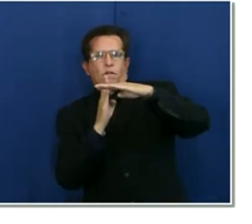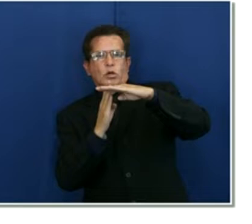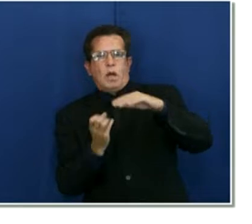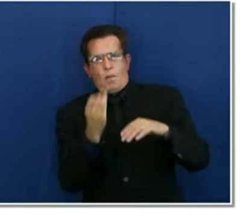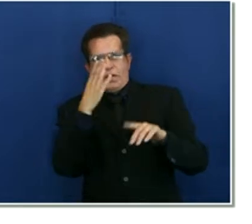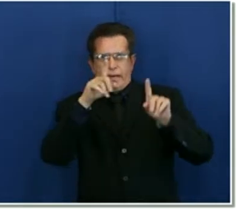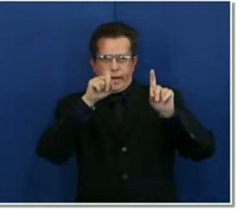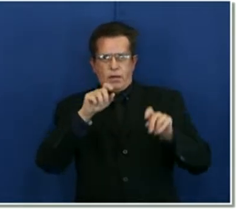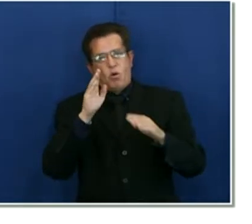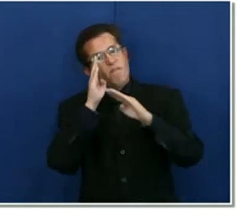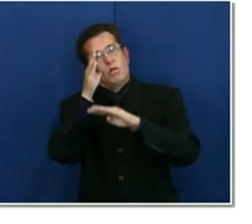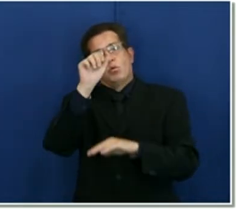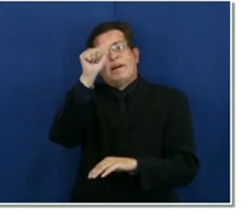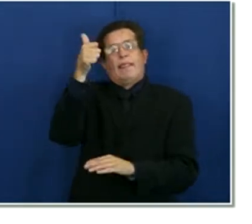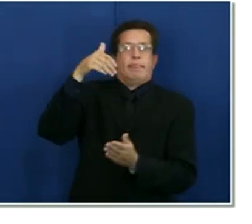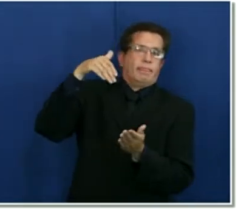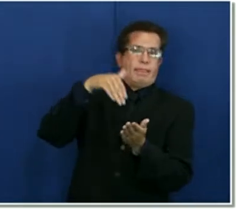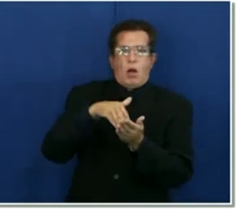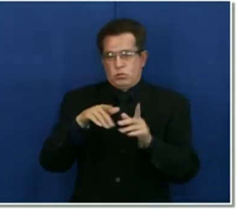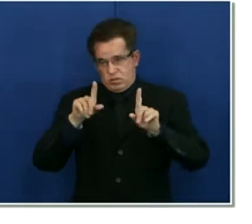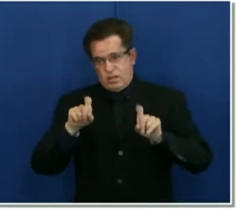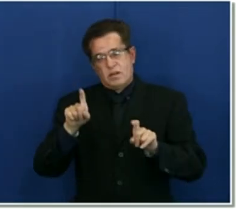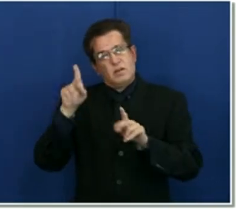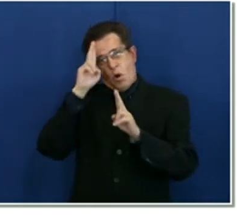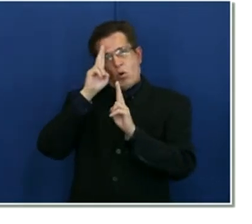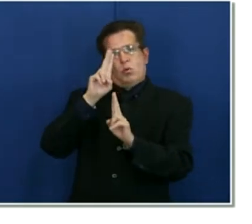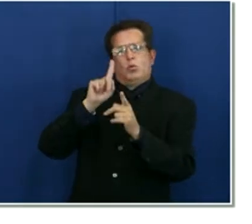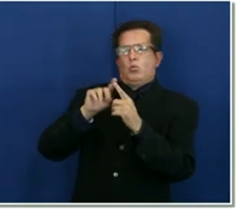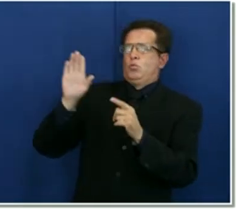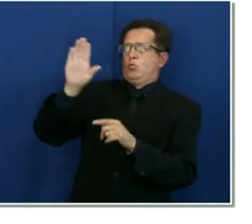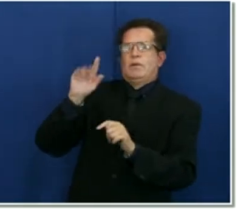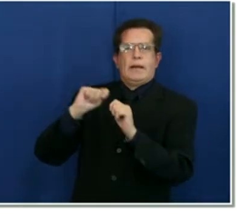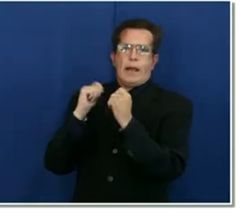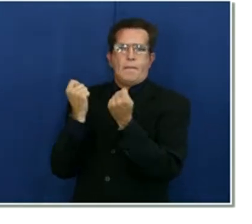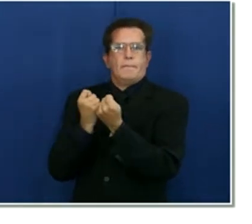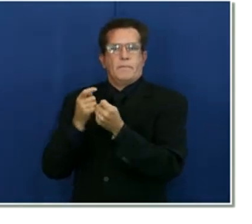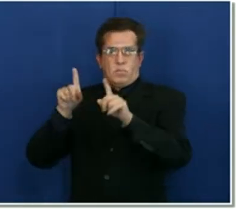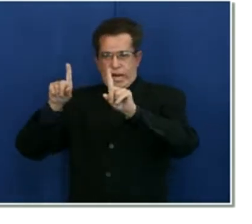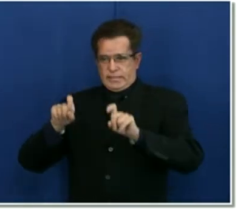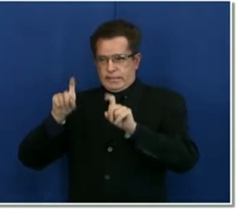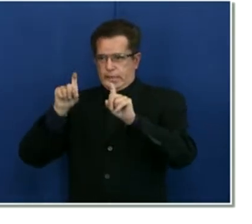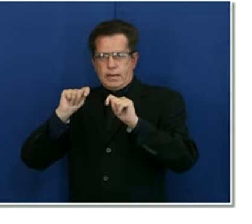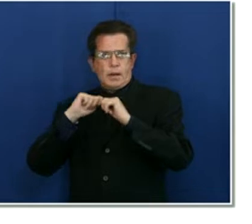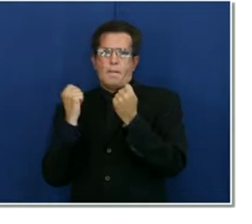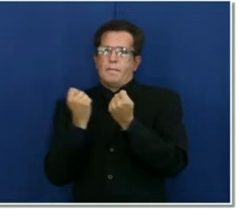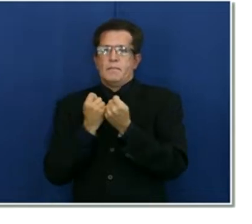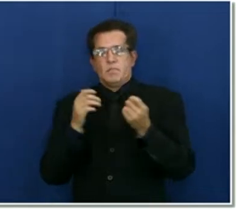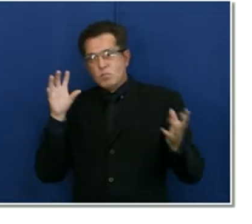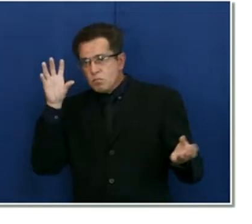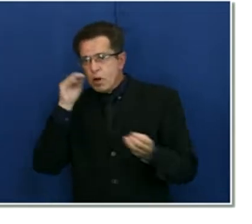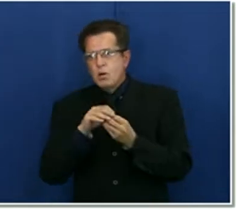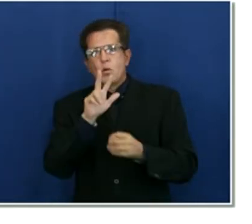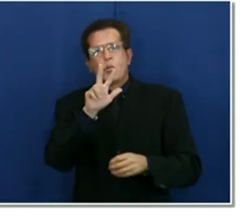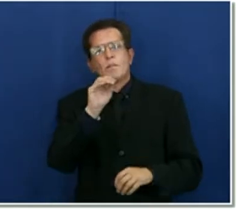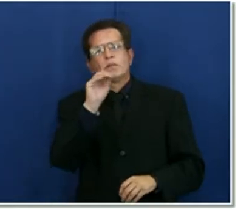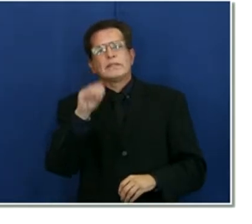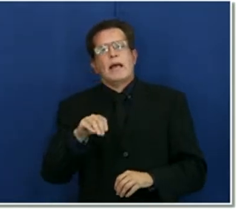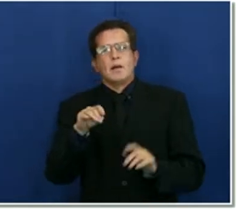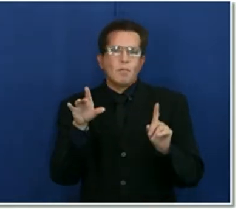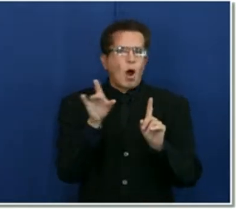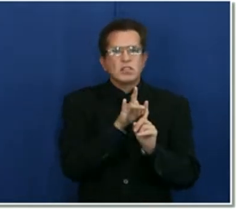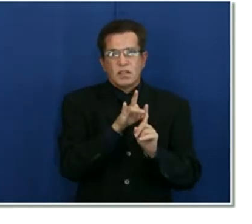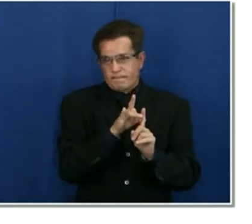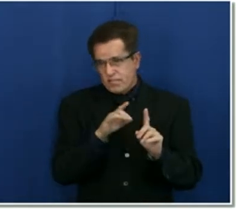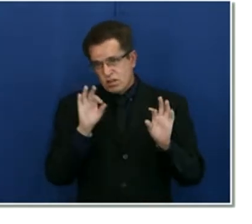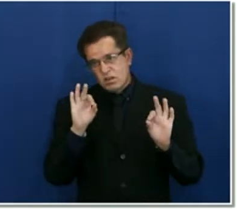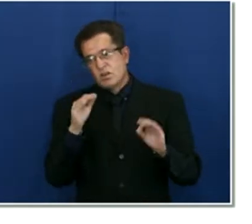over 10,000 tests. Great credit to our testing team and all of our healthcare partners. Percentage of positive at 3%. Case investigations, contact tracing